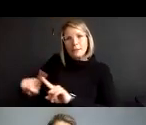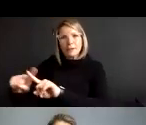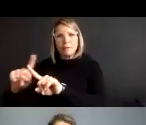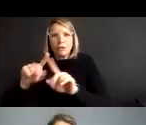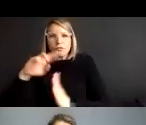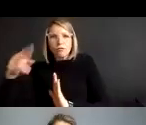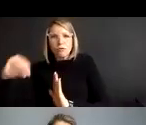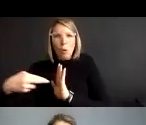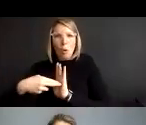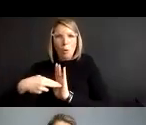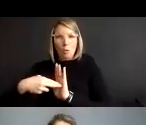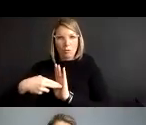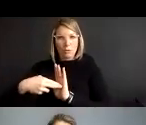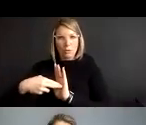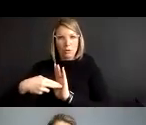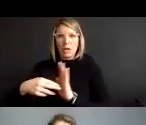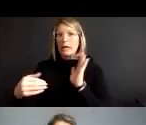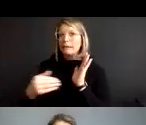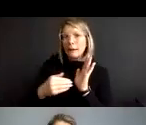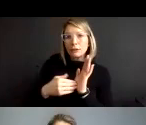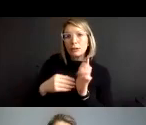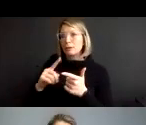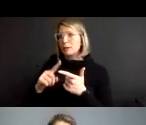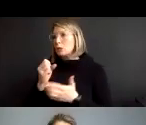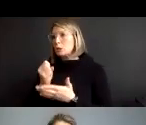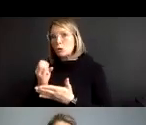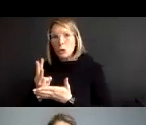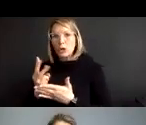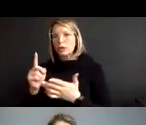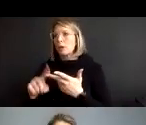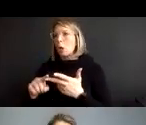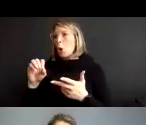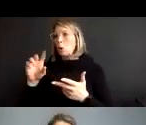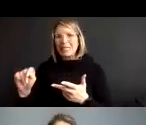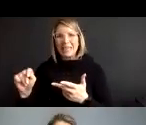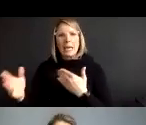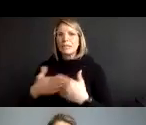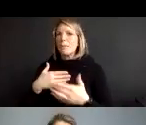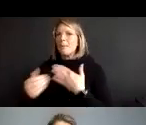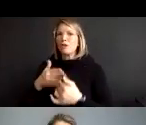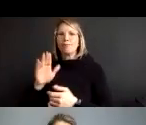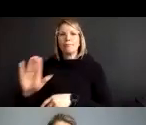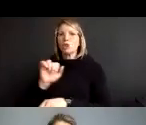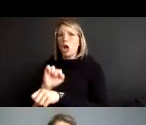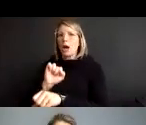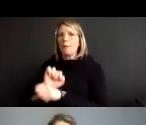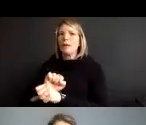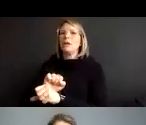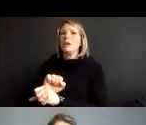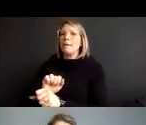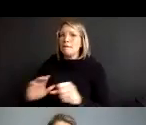matter if you're a social worker, if you're a doctor, if you're an OT, you have a role to play in this